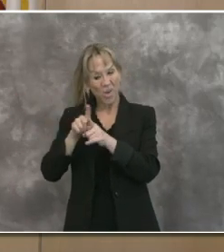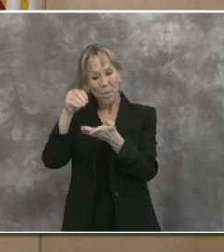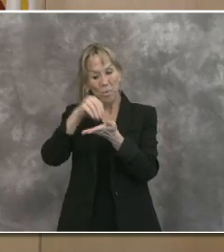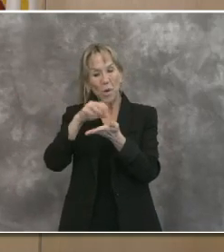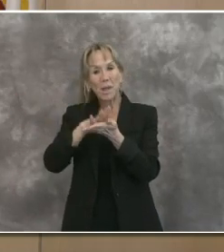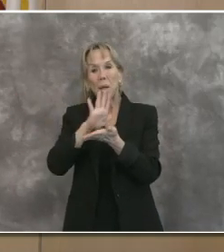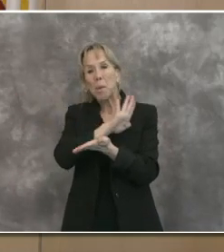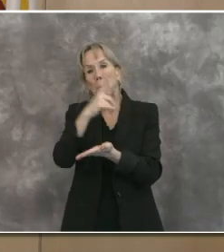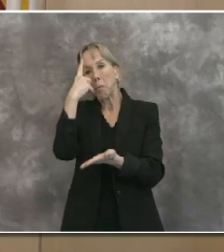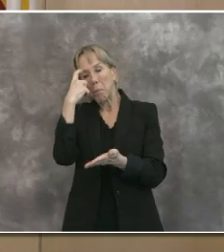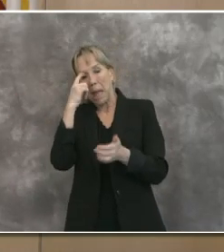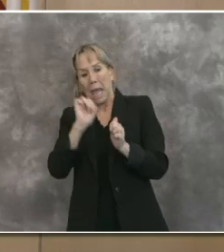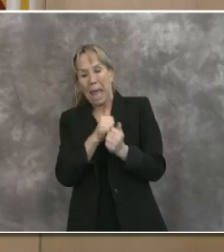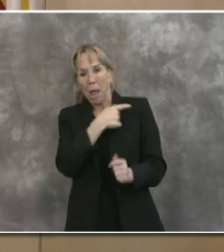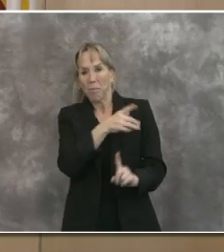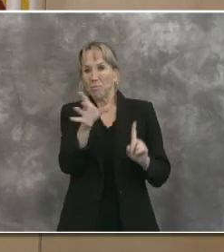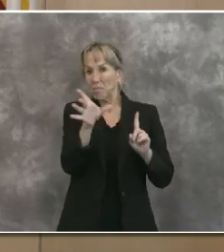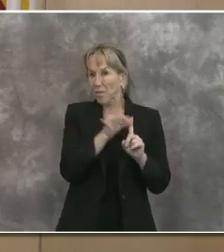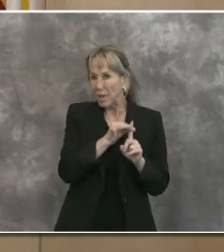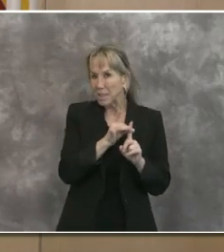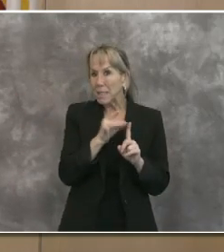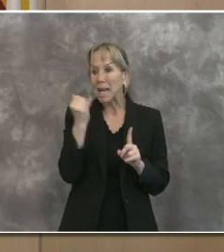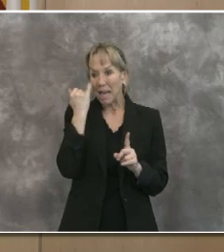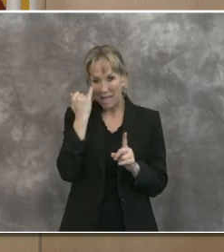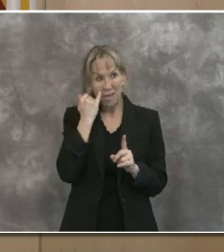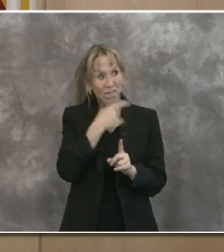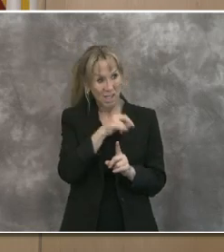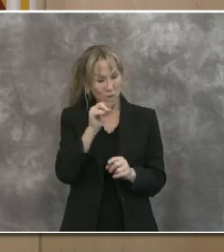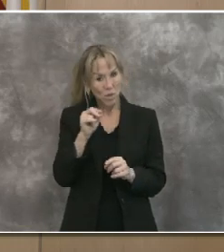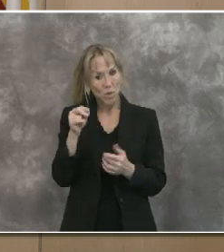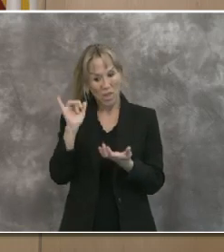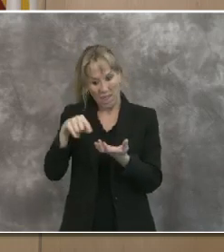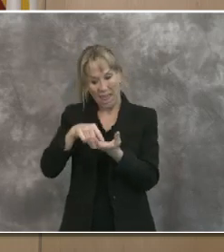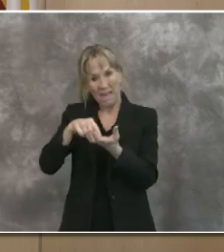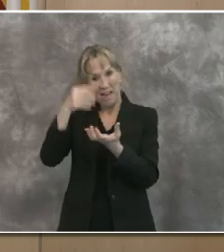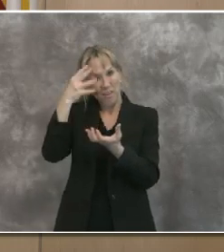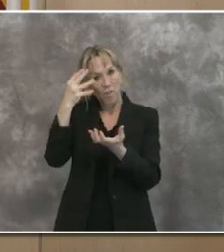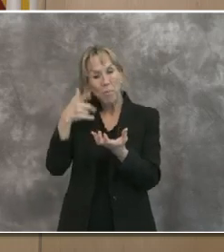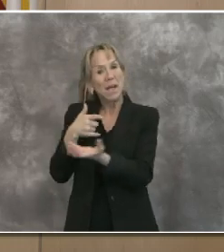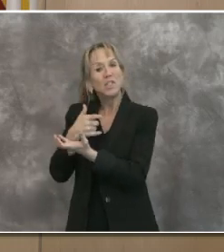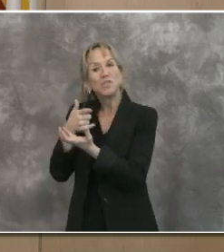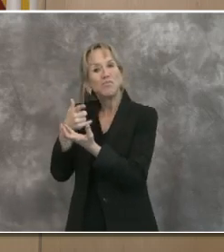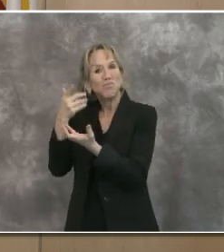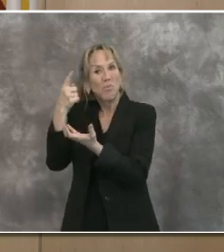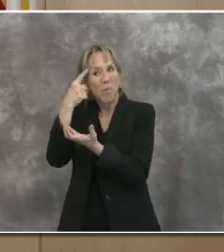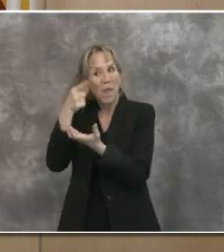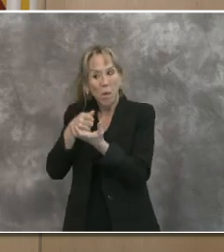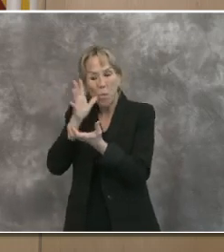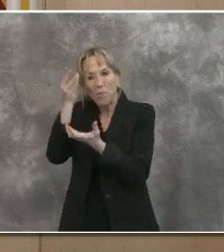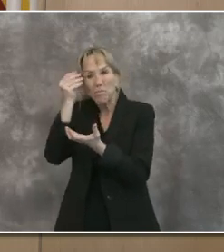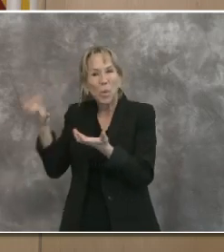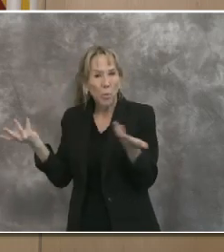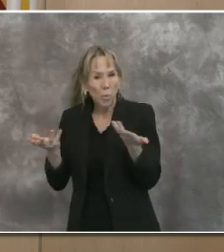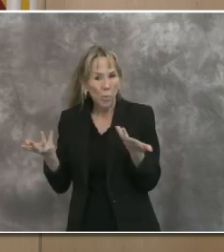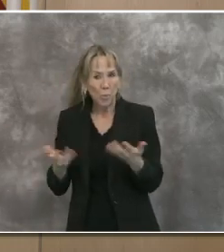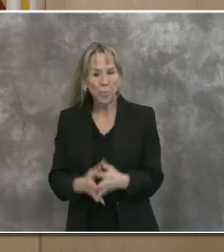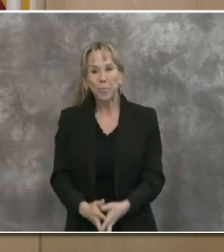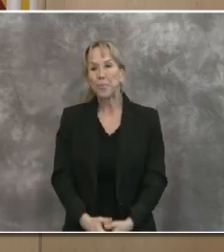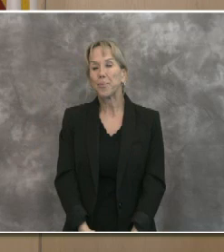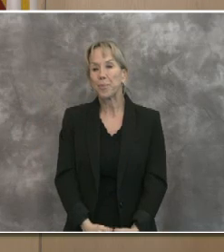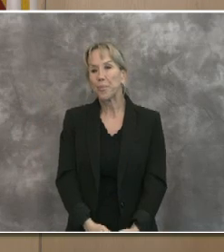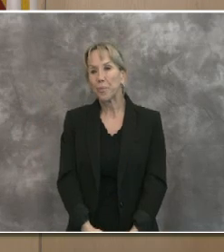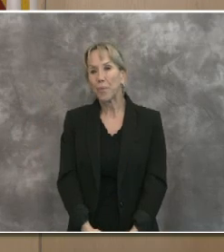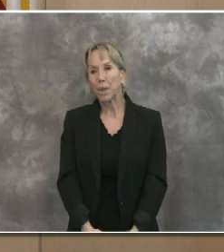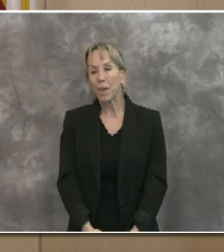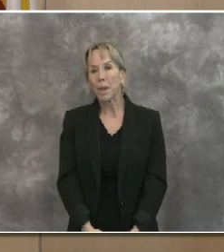that information told you, or what do you hope it will tell you? It will tell you. And I have a follow-up question. Thank you